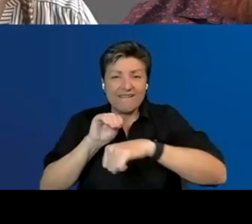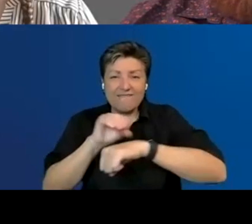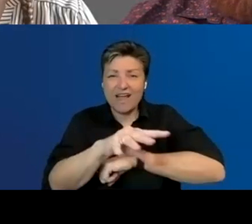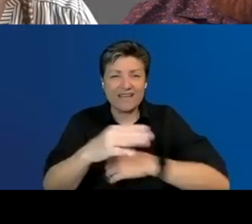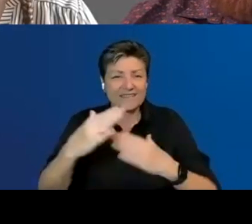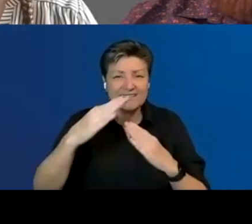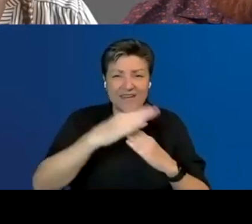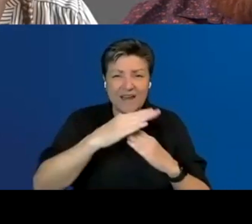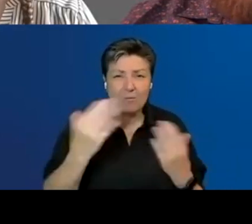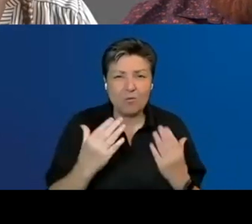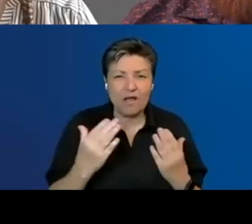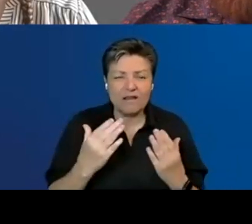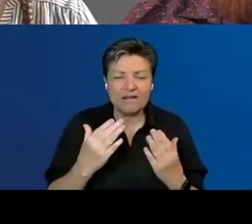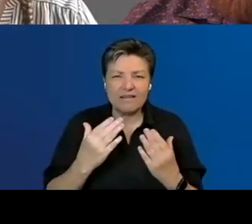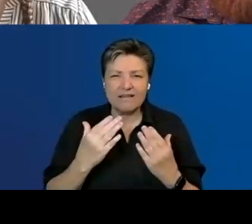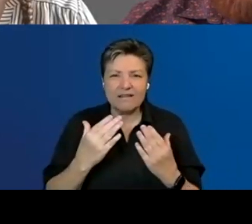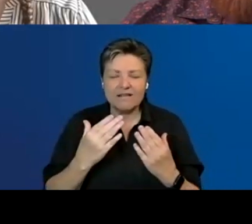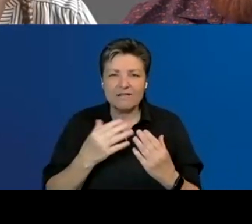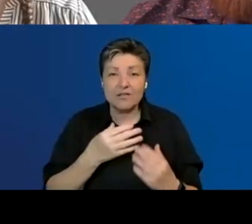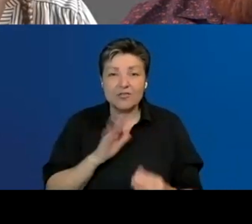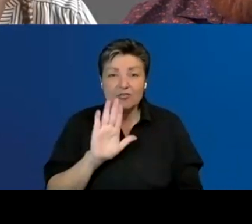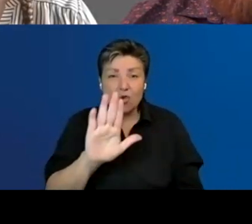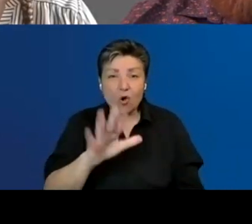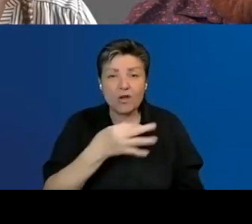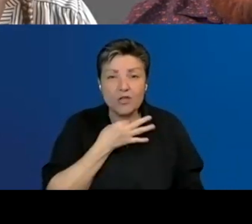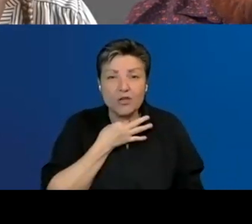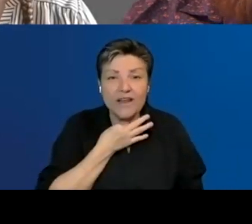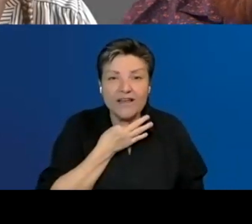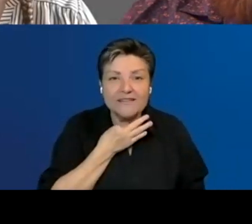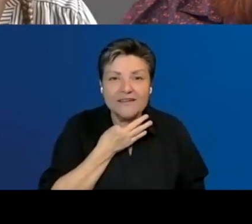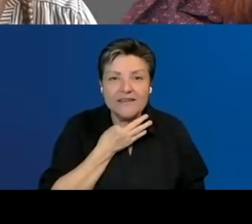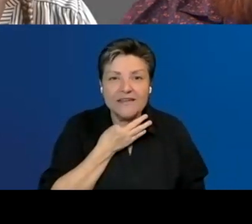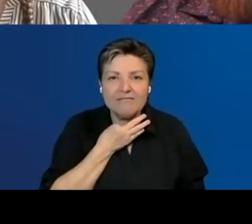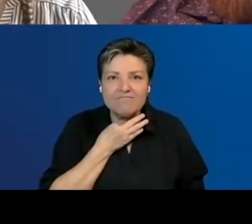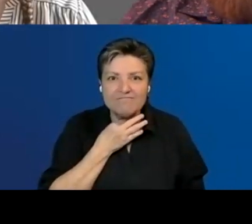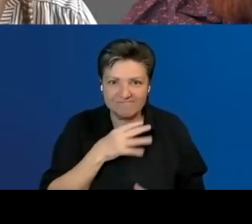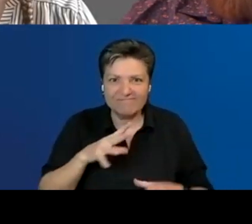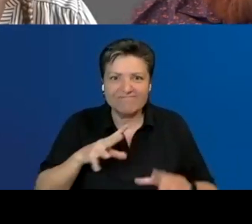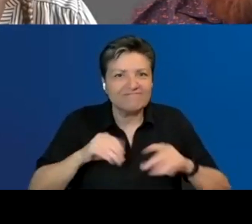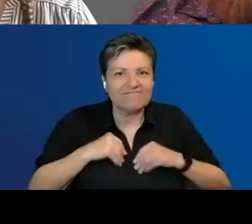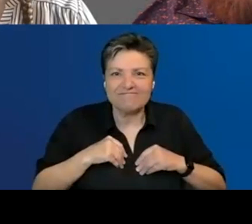really lean into your curiosity. I myself have,